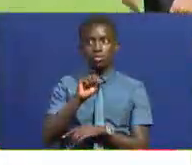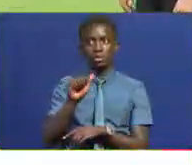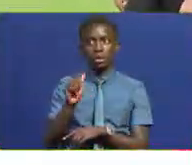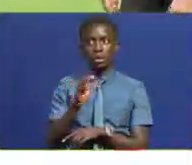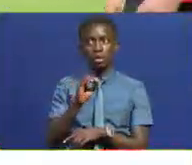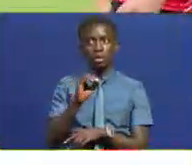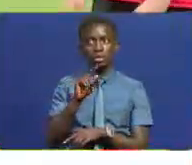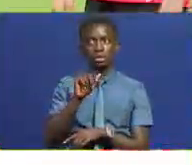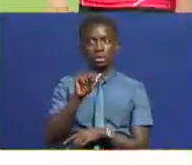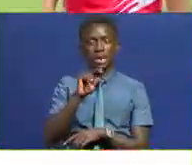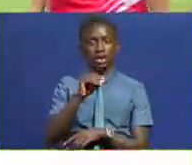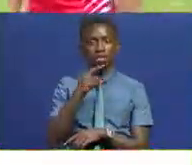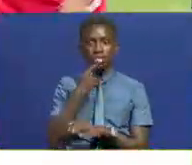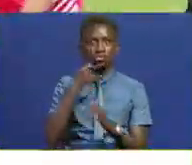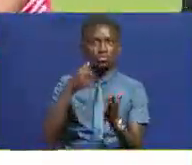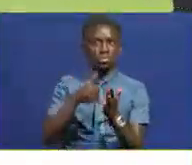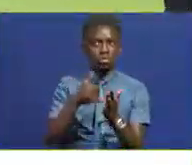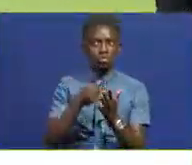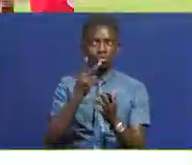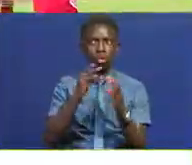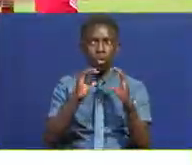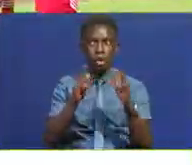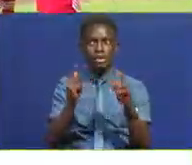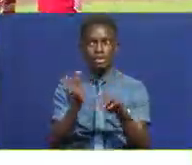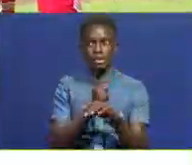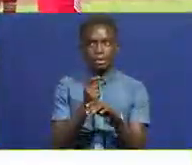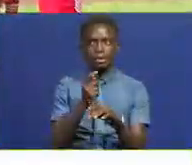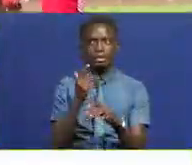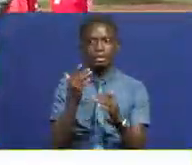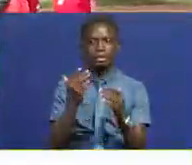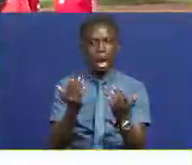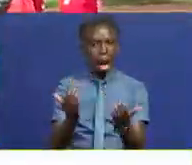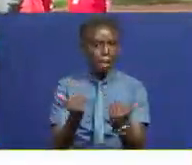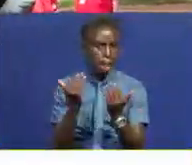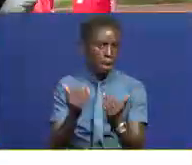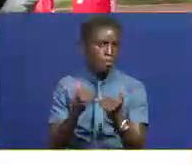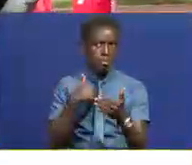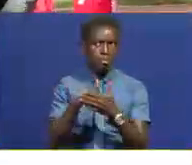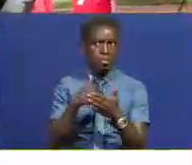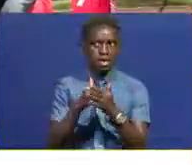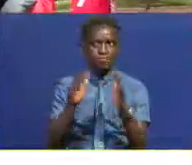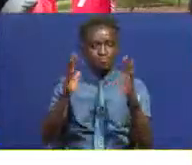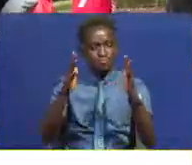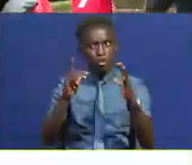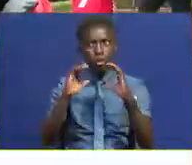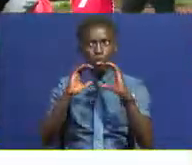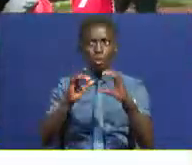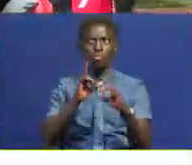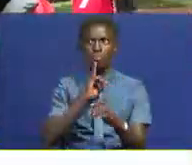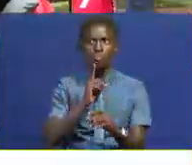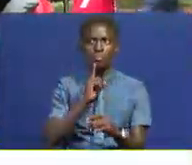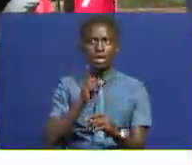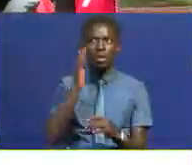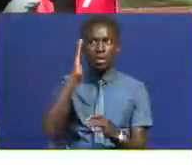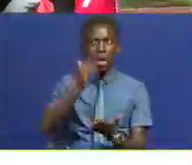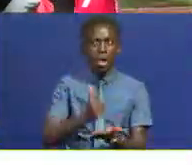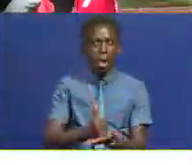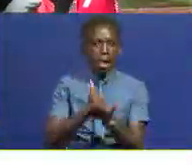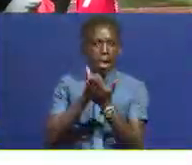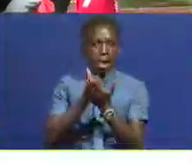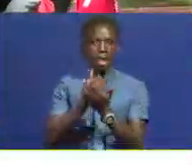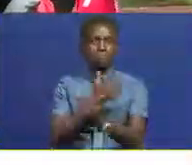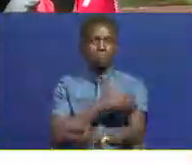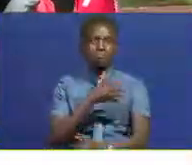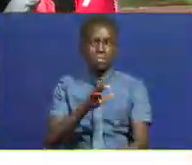the two local coaches who trained the upcoming footballers, applauded the initiative, which he said will go a long way in equipping Kenyan